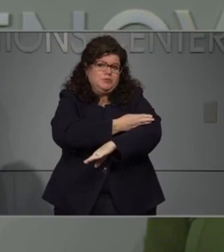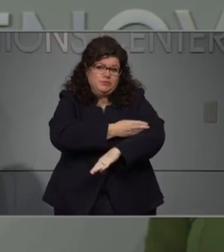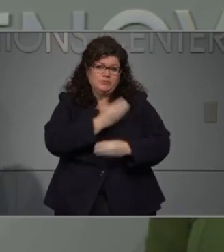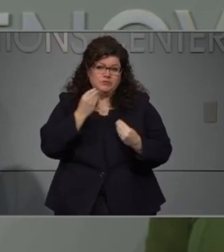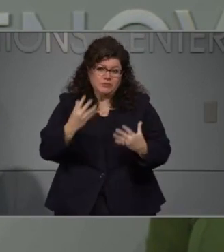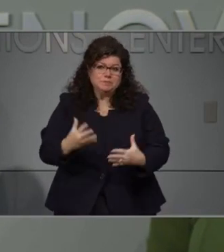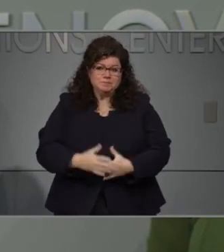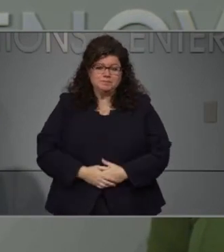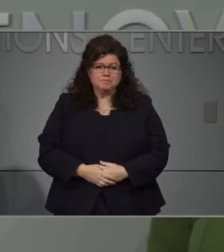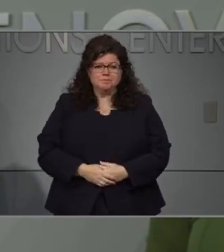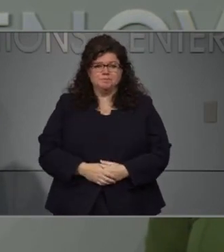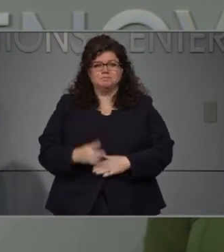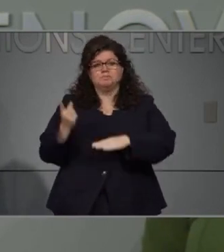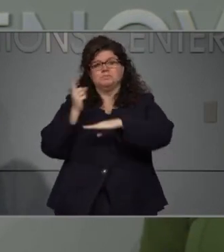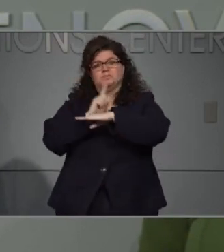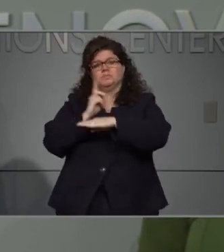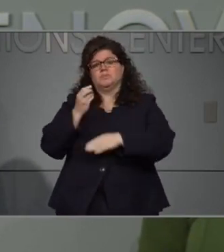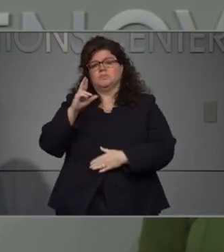Thanks, Daniel.